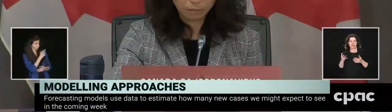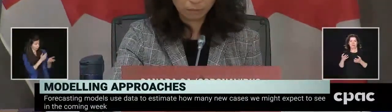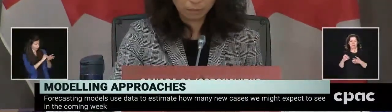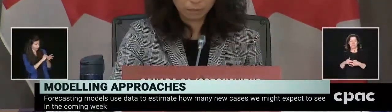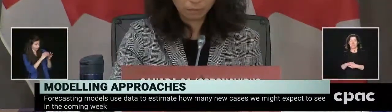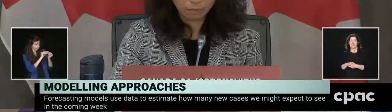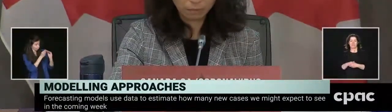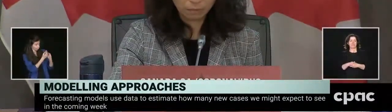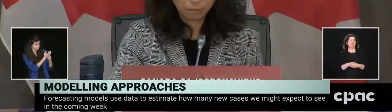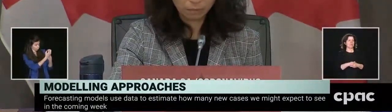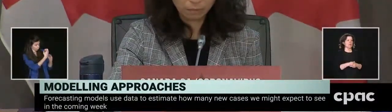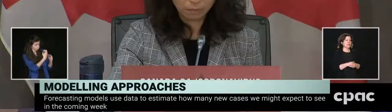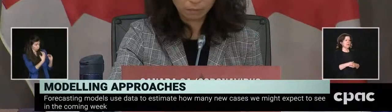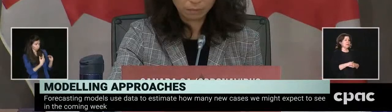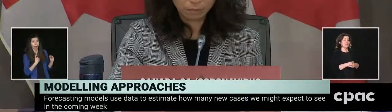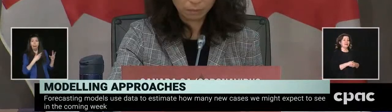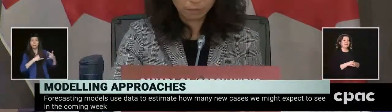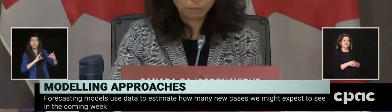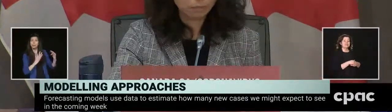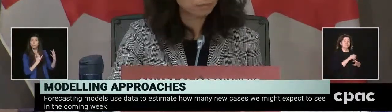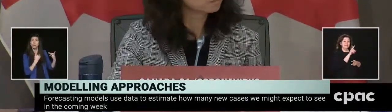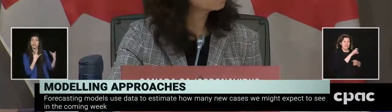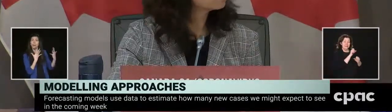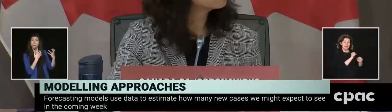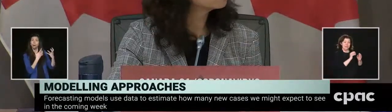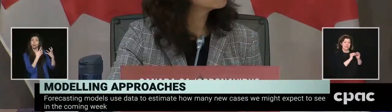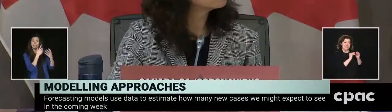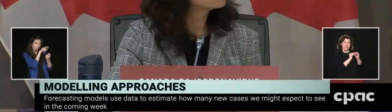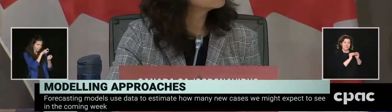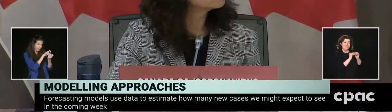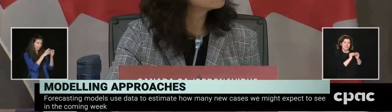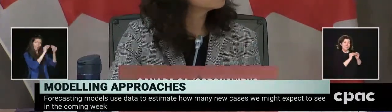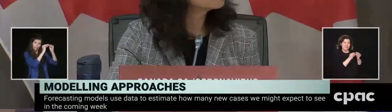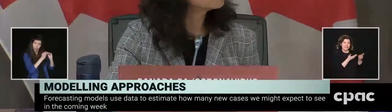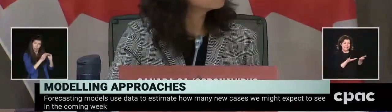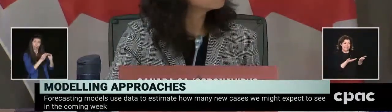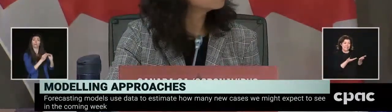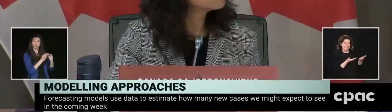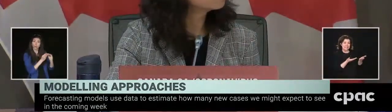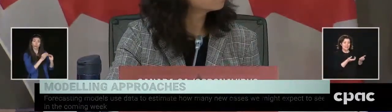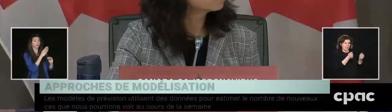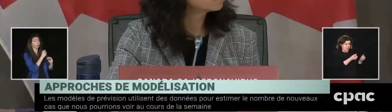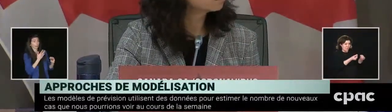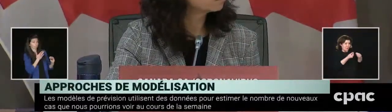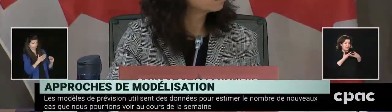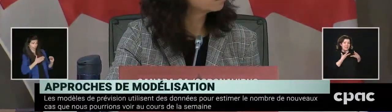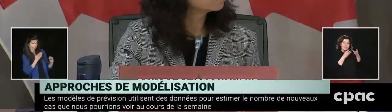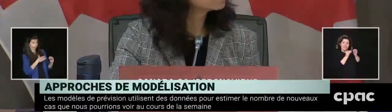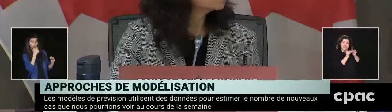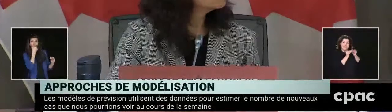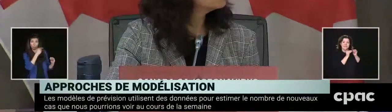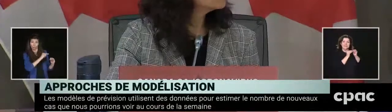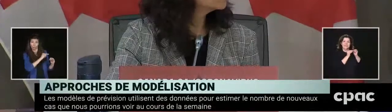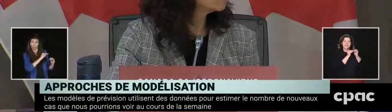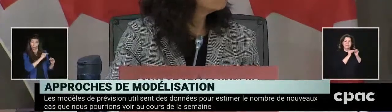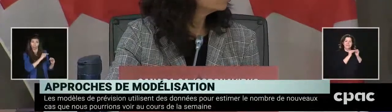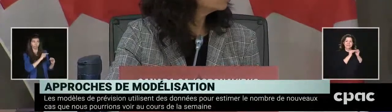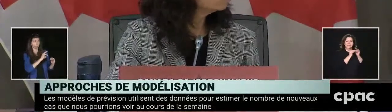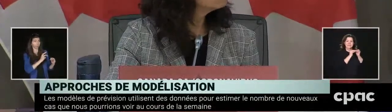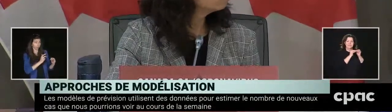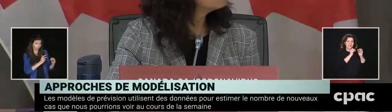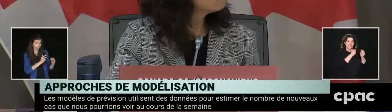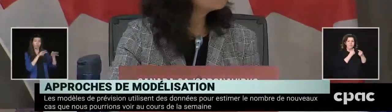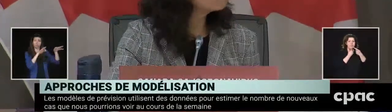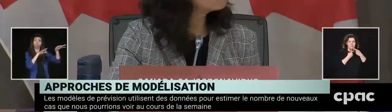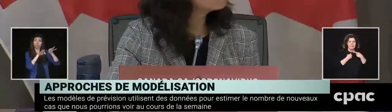I'm still waiting for the numbers. Can you give the numbers, and can you tell me if you consider that now we are in this green